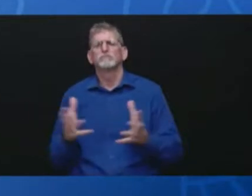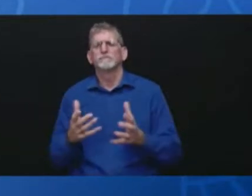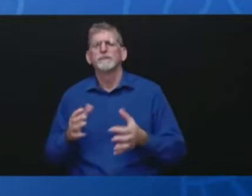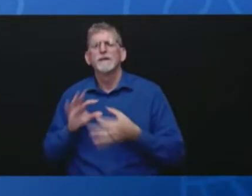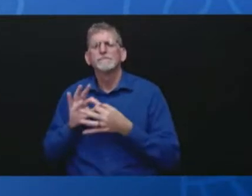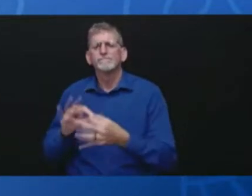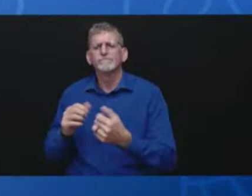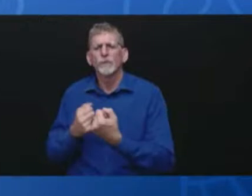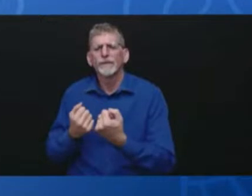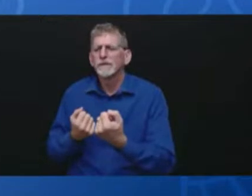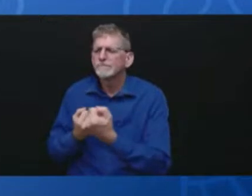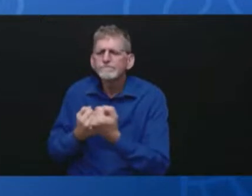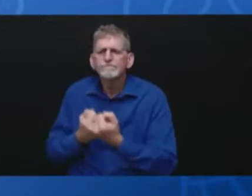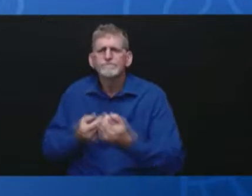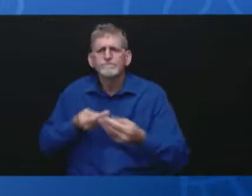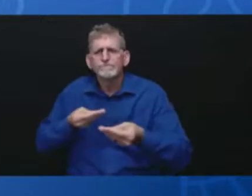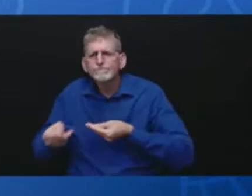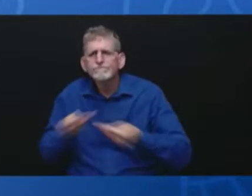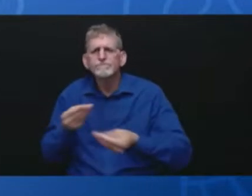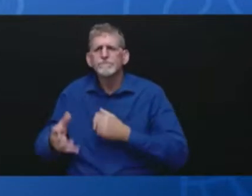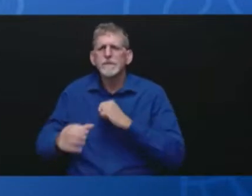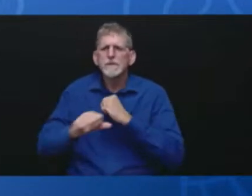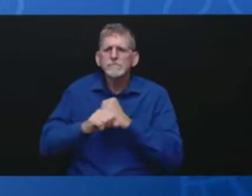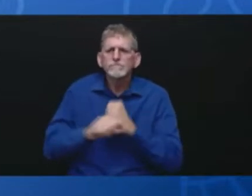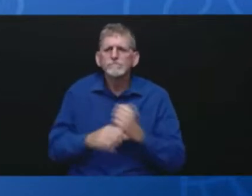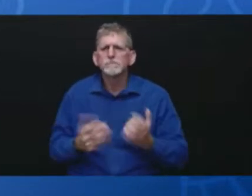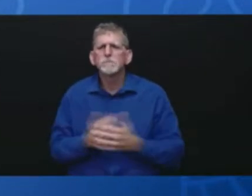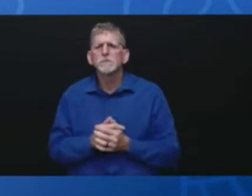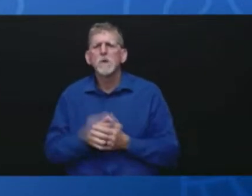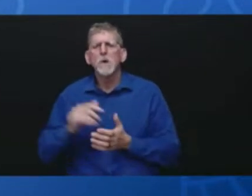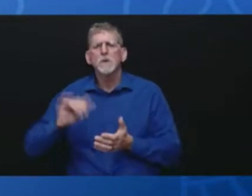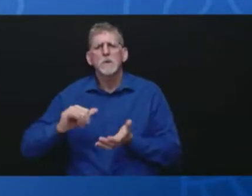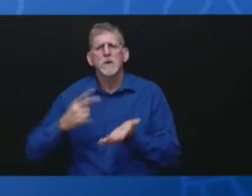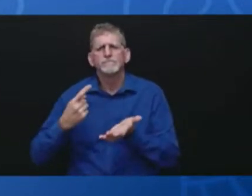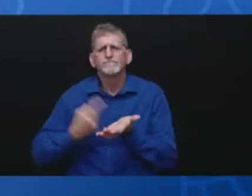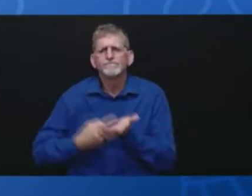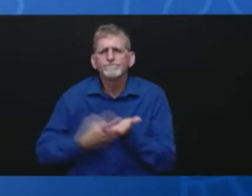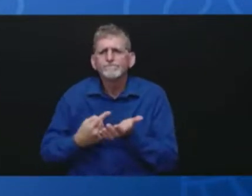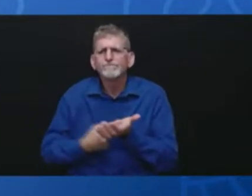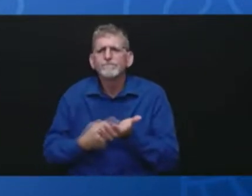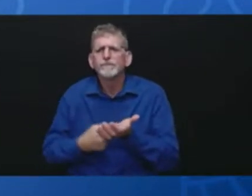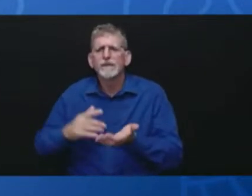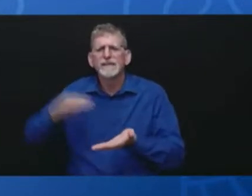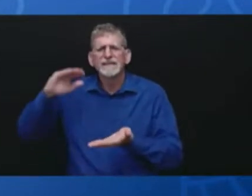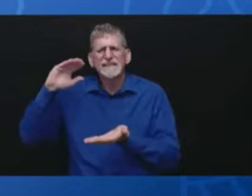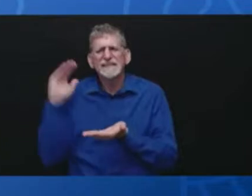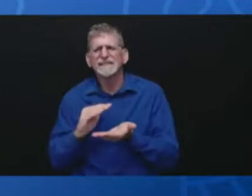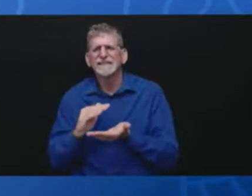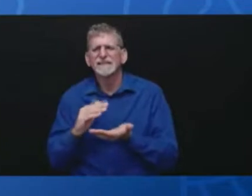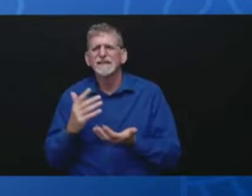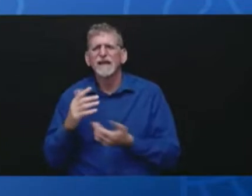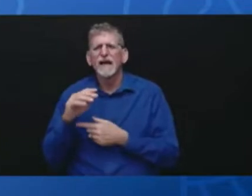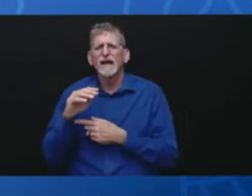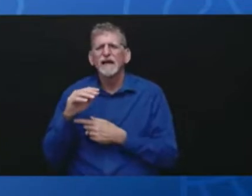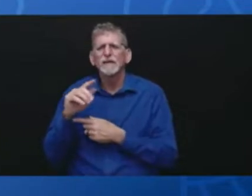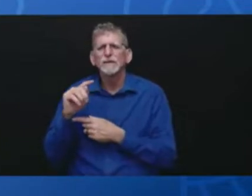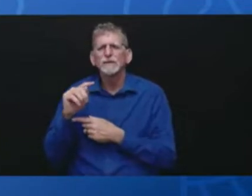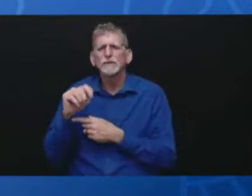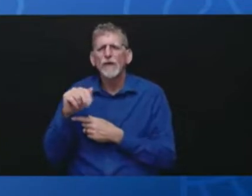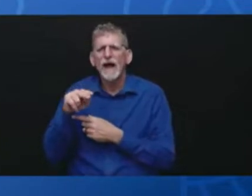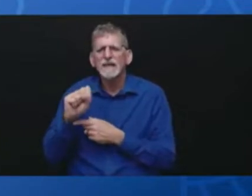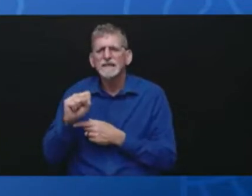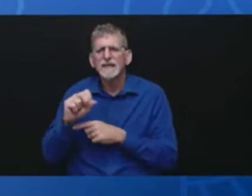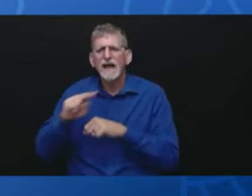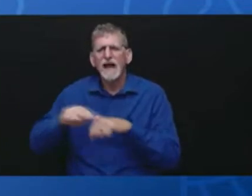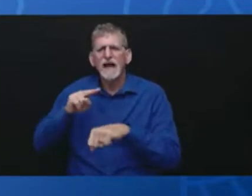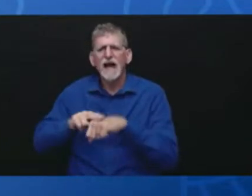to end illegal immigration, counter transnational organized crime, strengthen regional actions to address Haiti's political